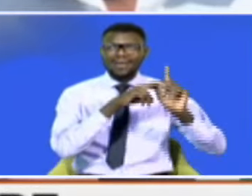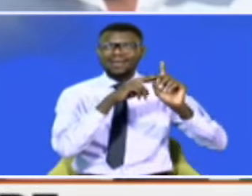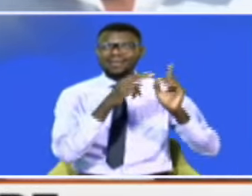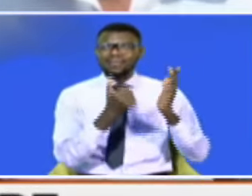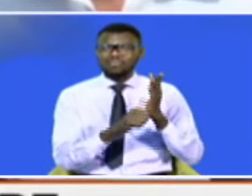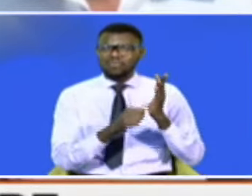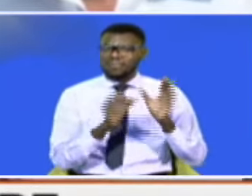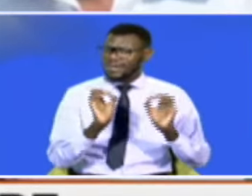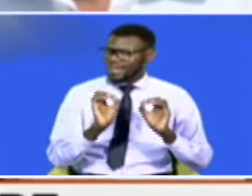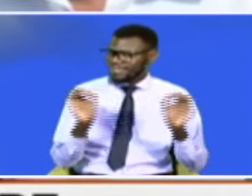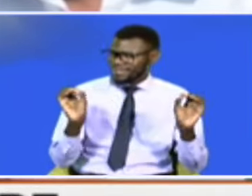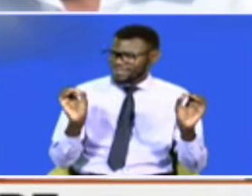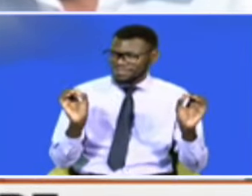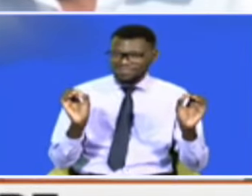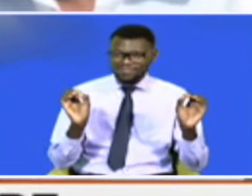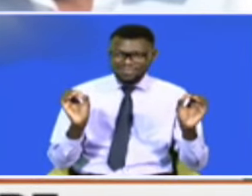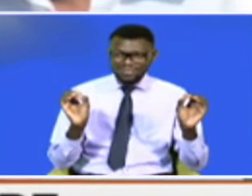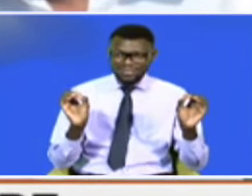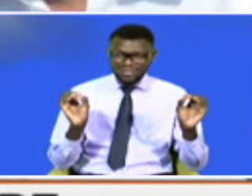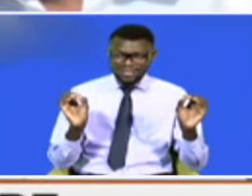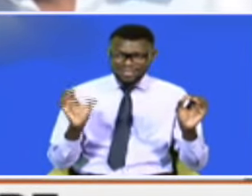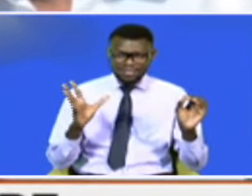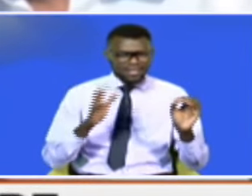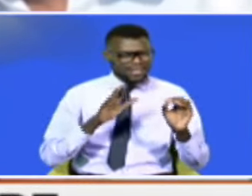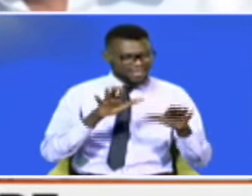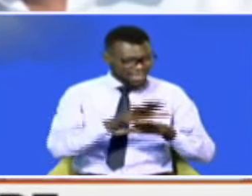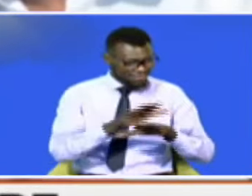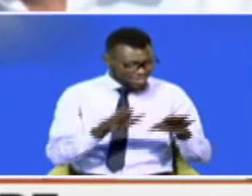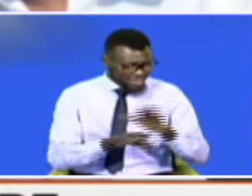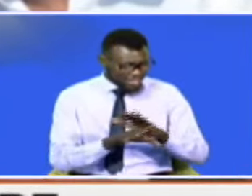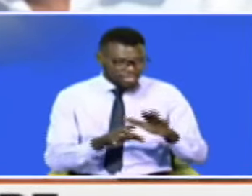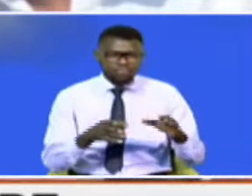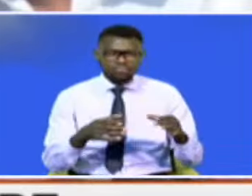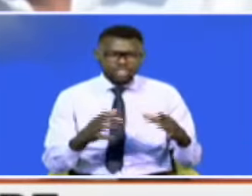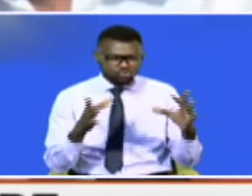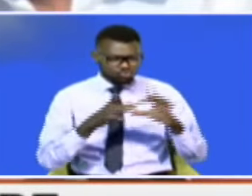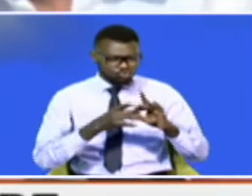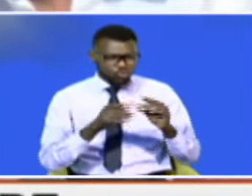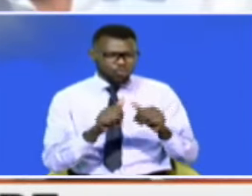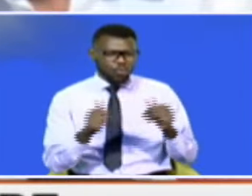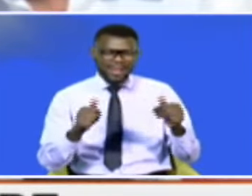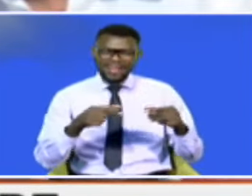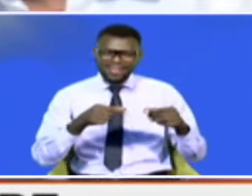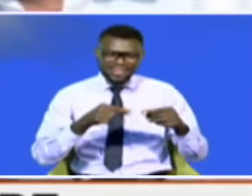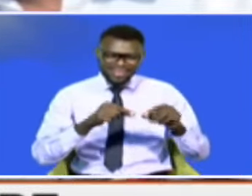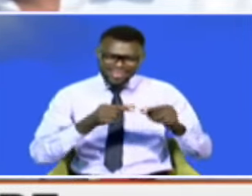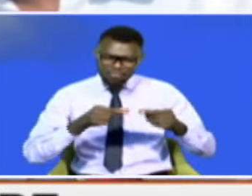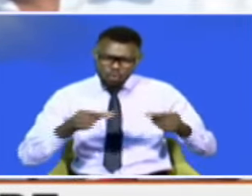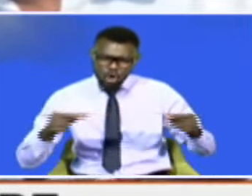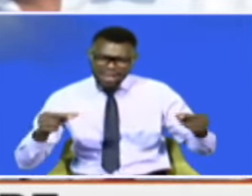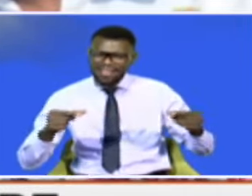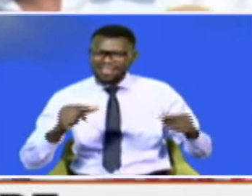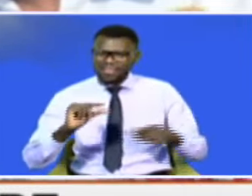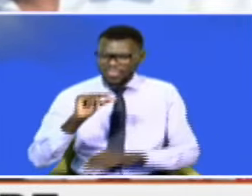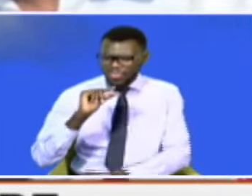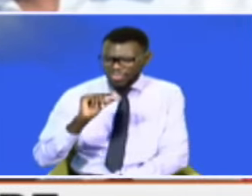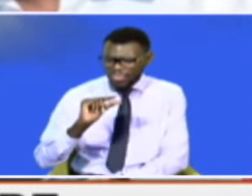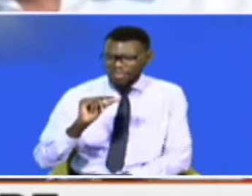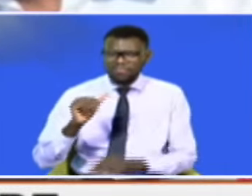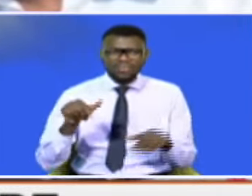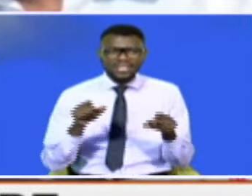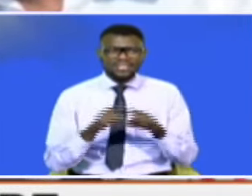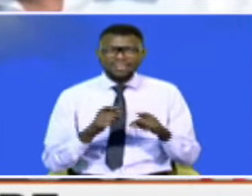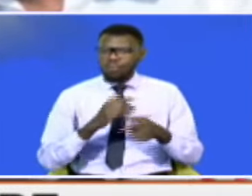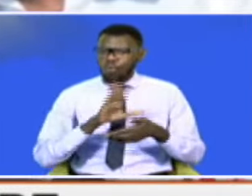Kenya Power installations, including the meter, supply cable, earthing, low voltage and high tension